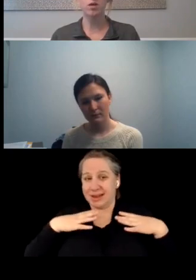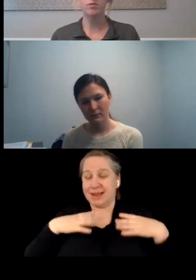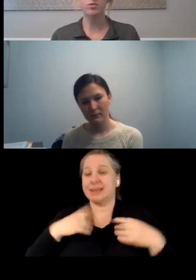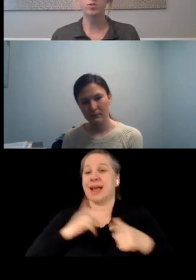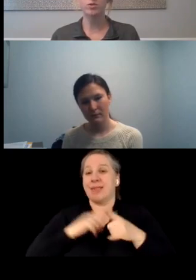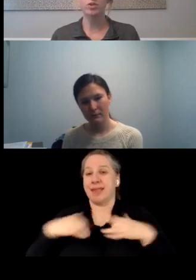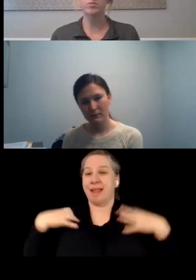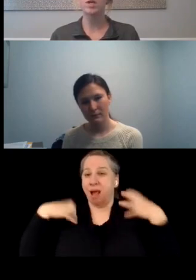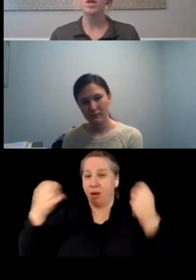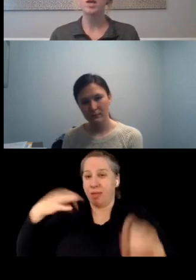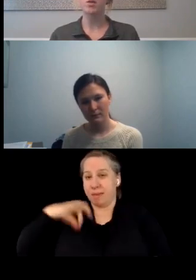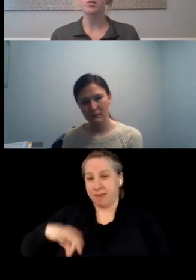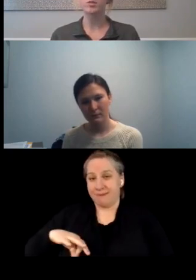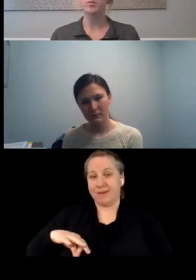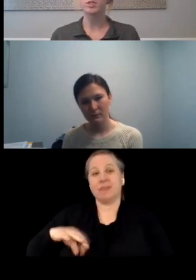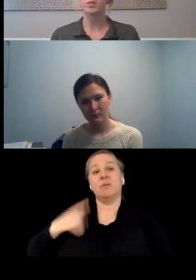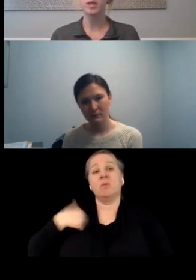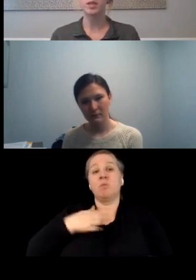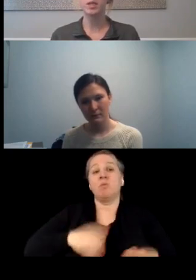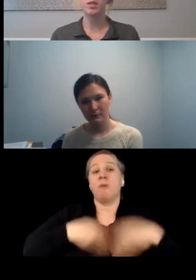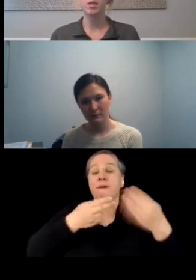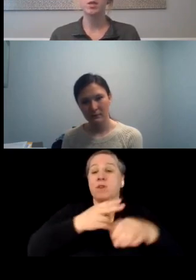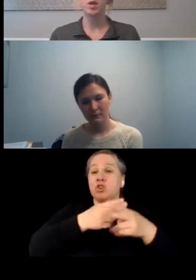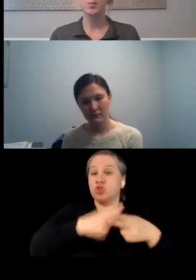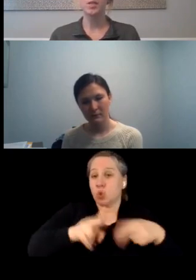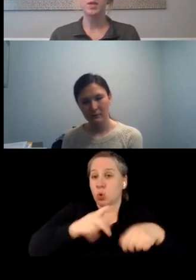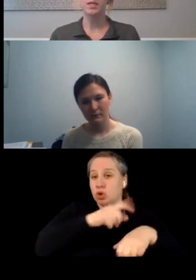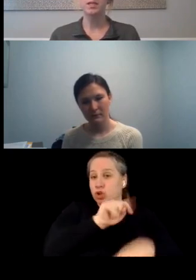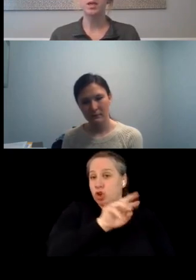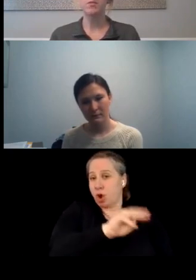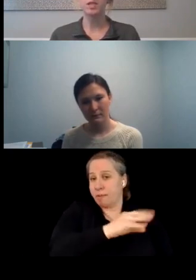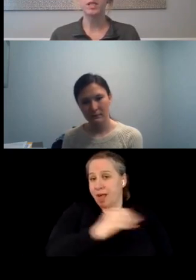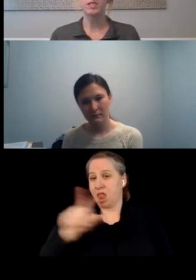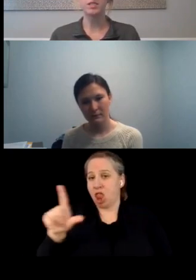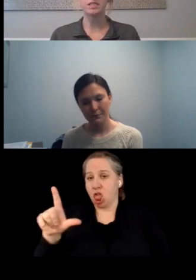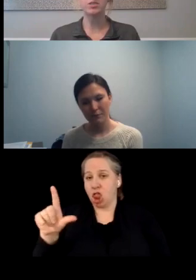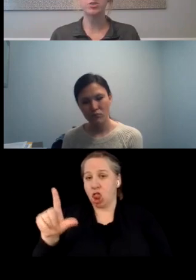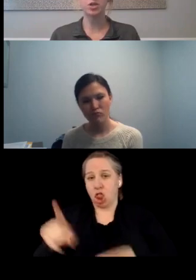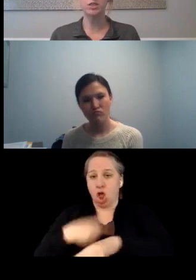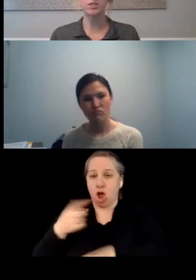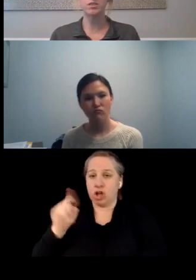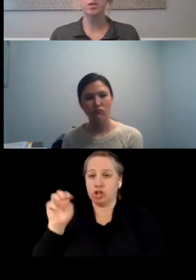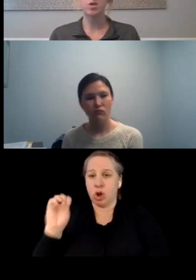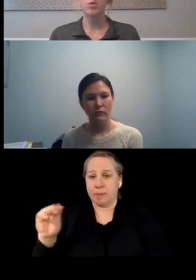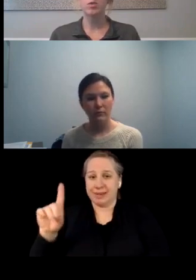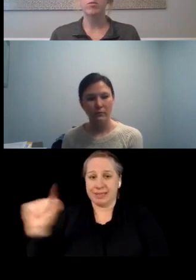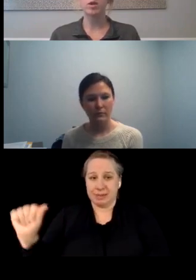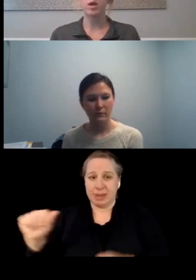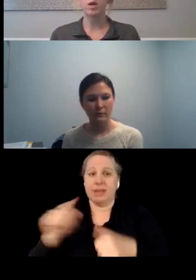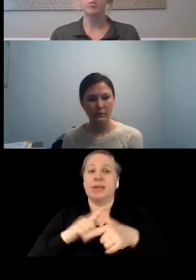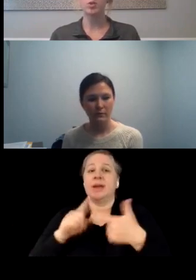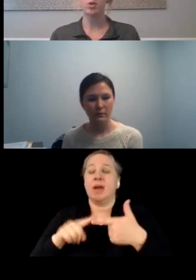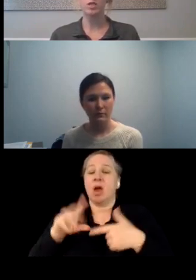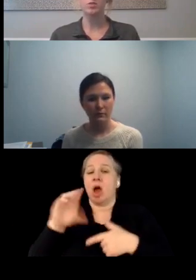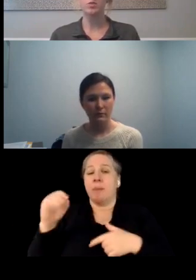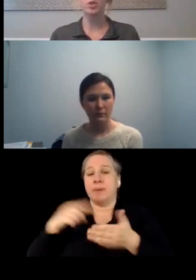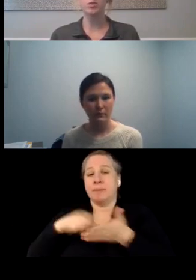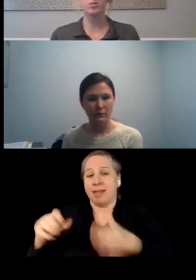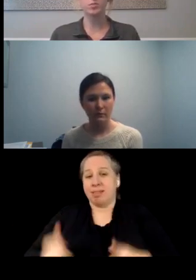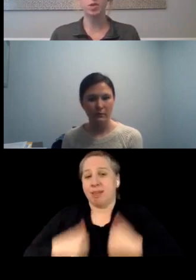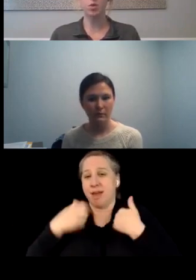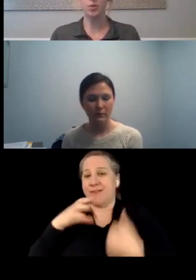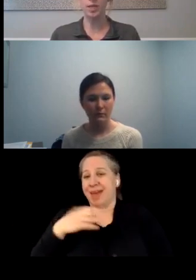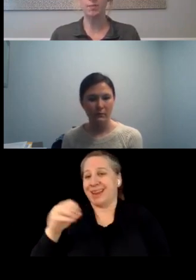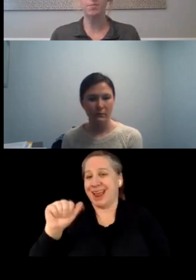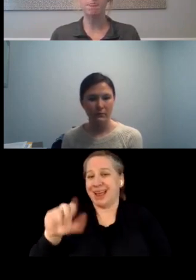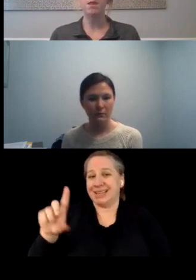So we offer short-term and long-term disability, company paid life and AD&D insurance. We have Blue Cross Blue Shield,